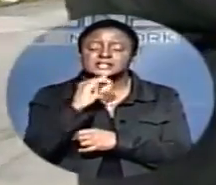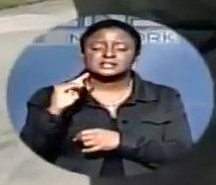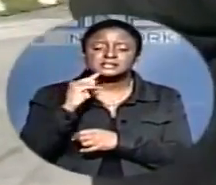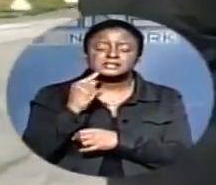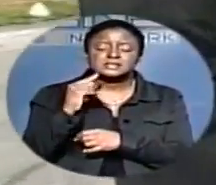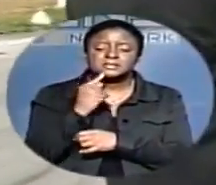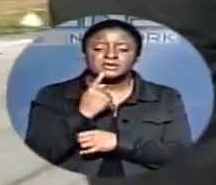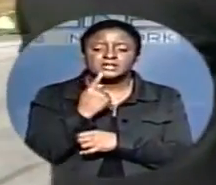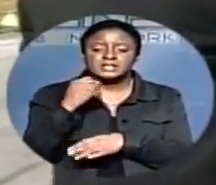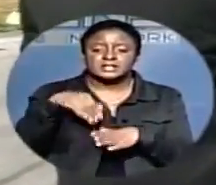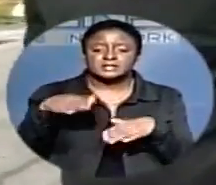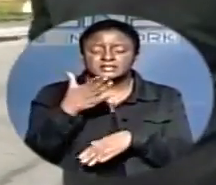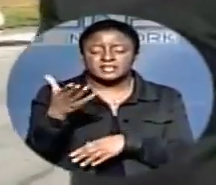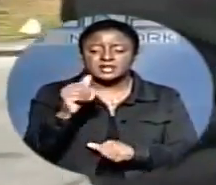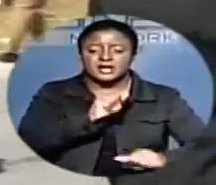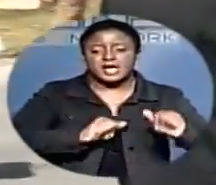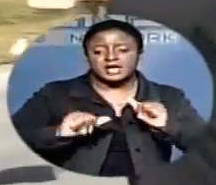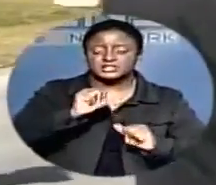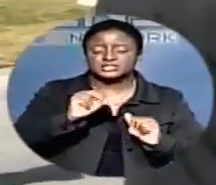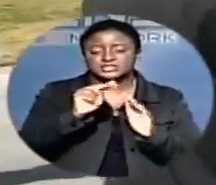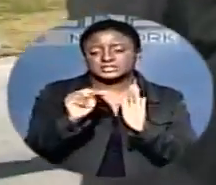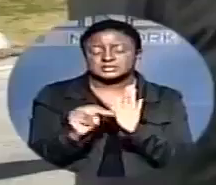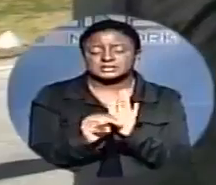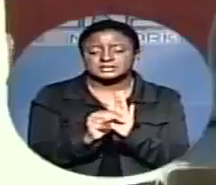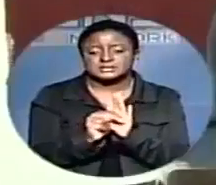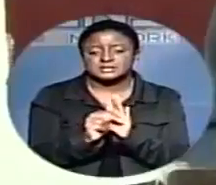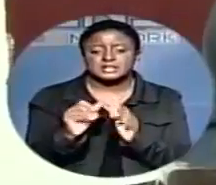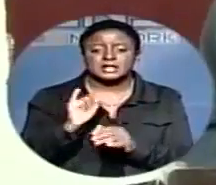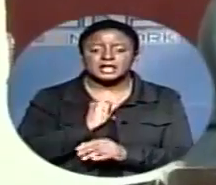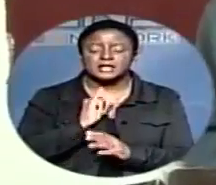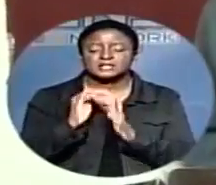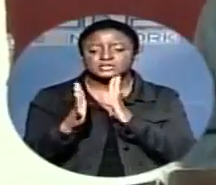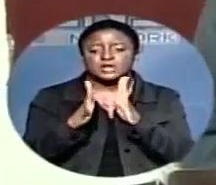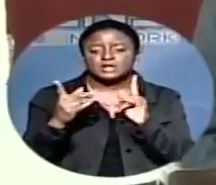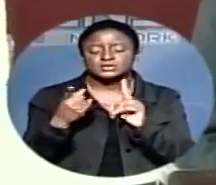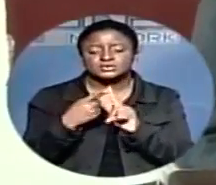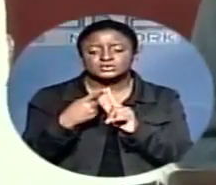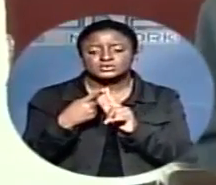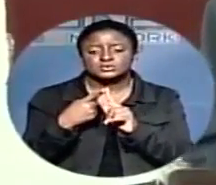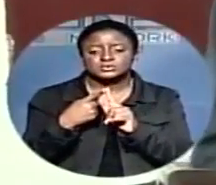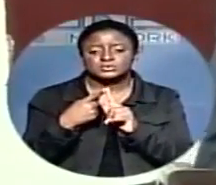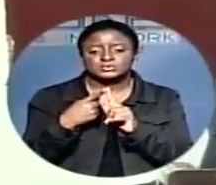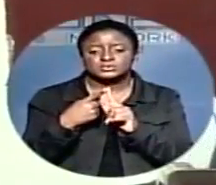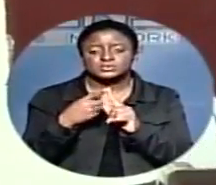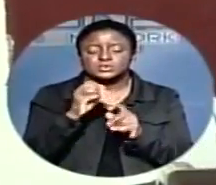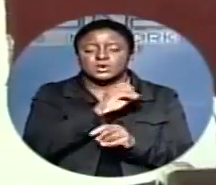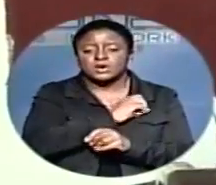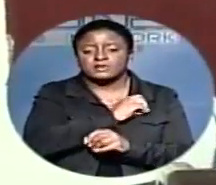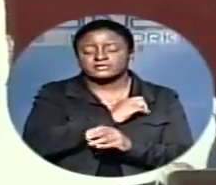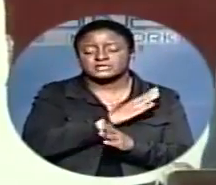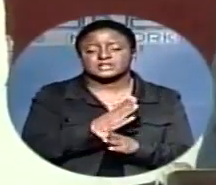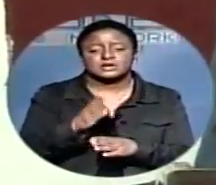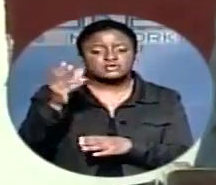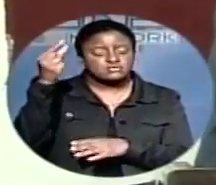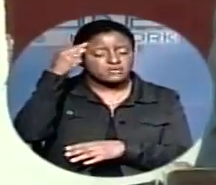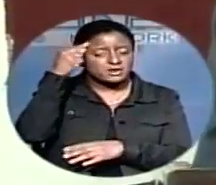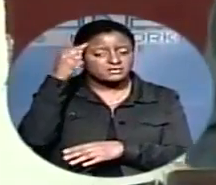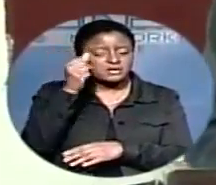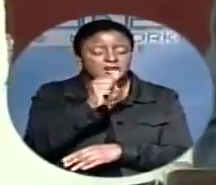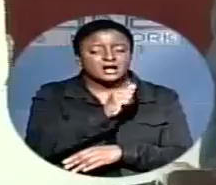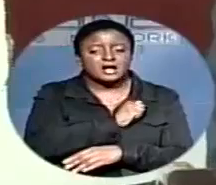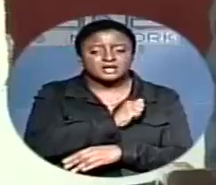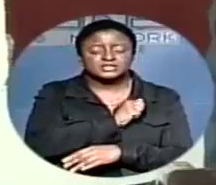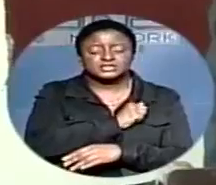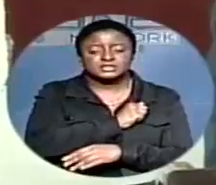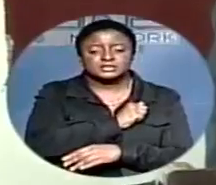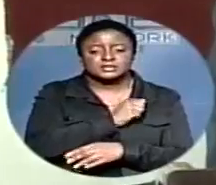on the issues. I spoke to Corporal Gregory Archer, the president of the Prison Staff Association,